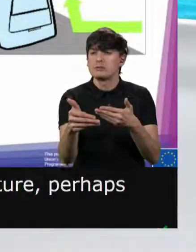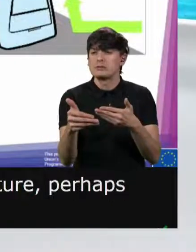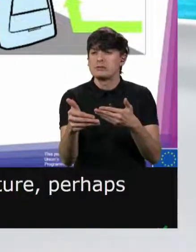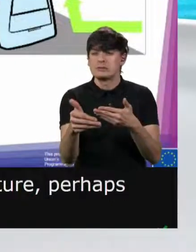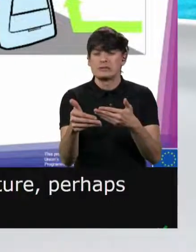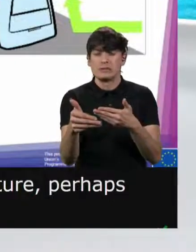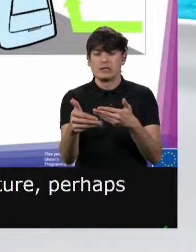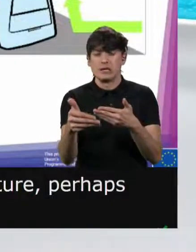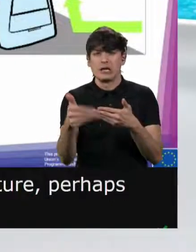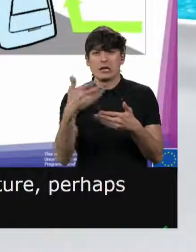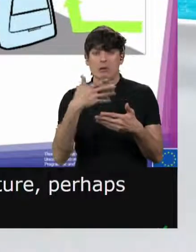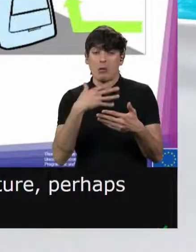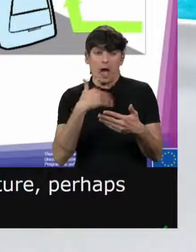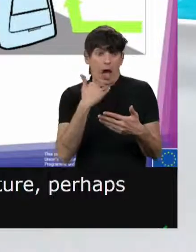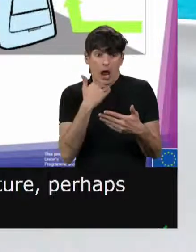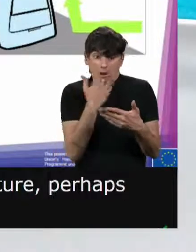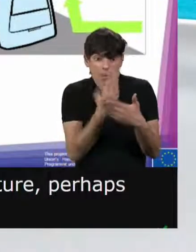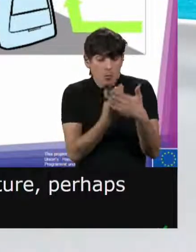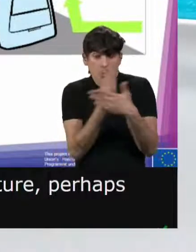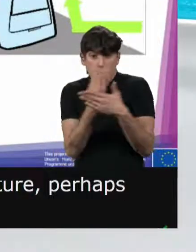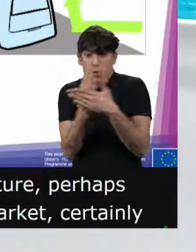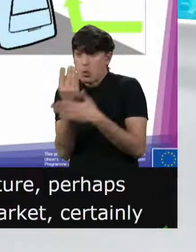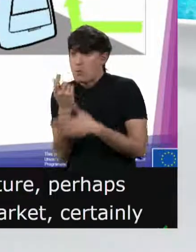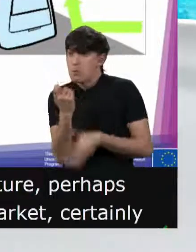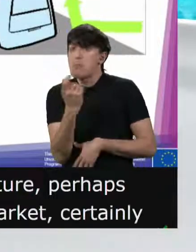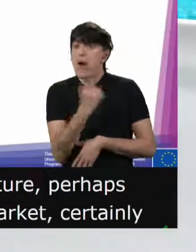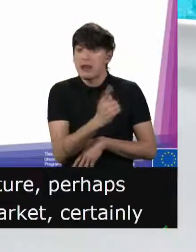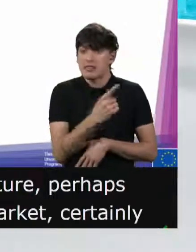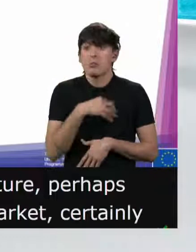Certainly within even my